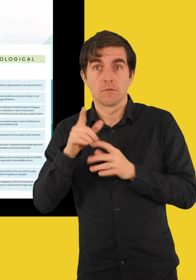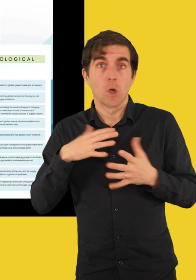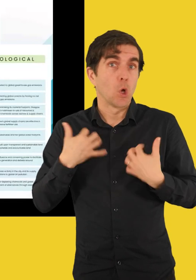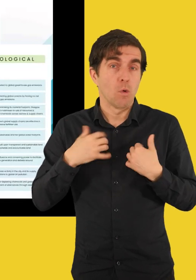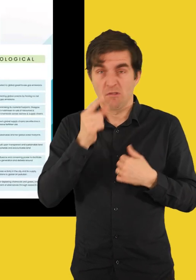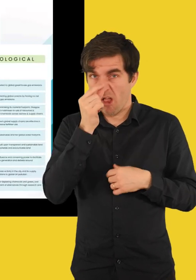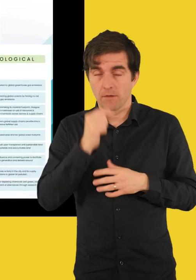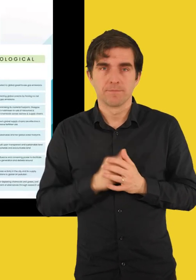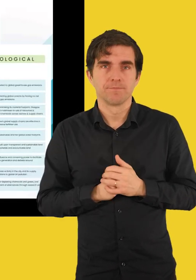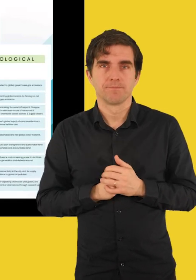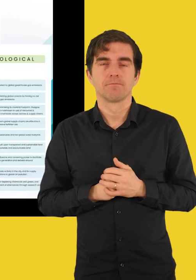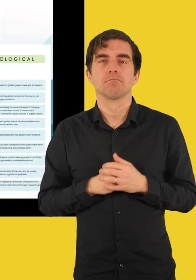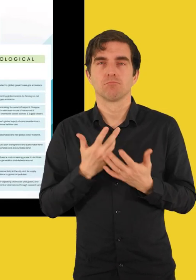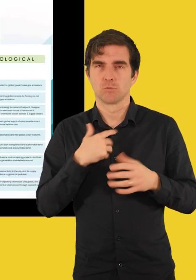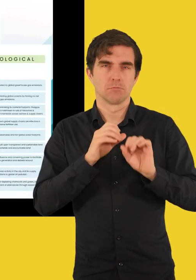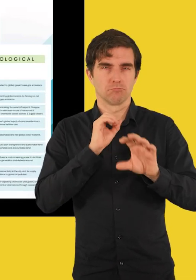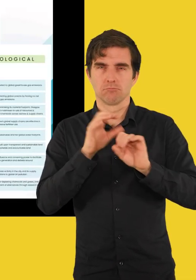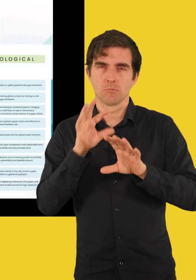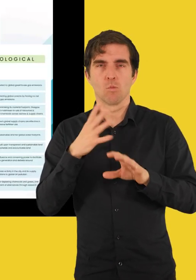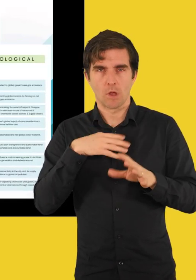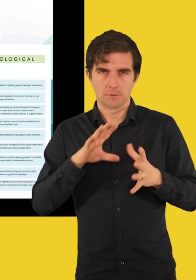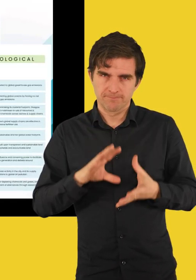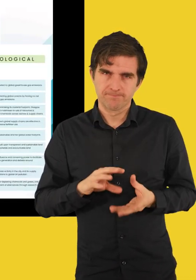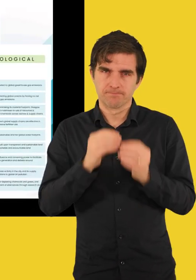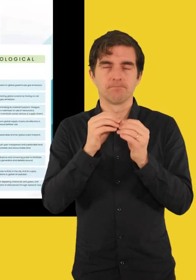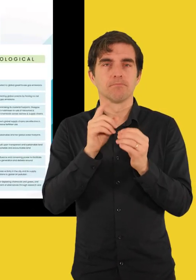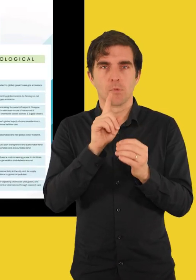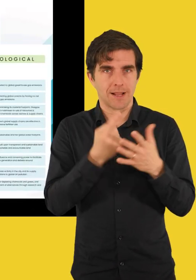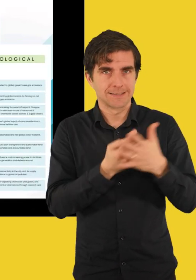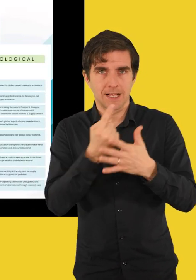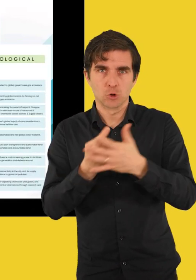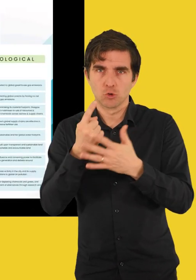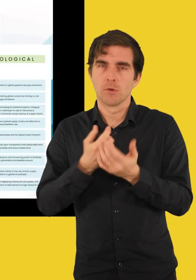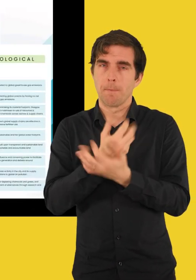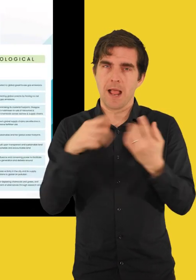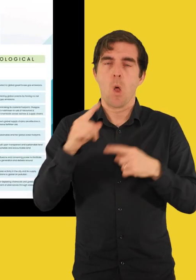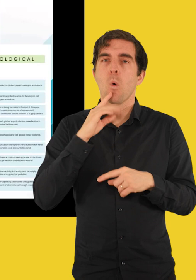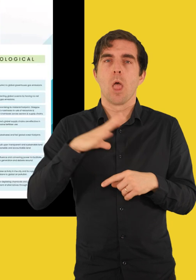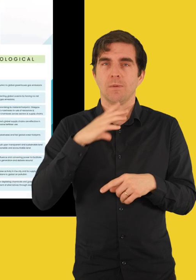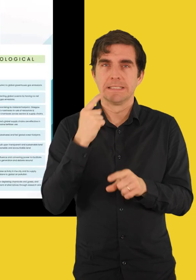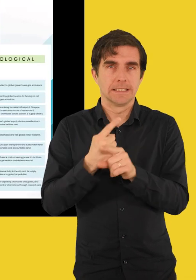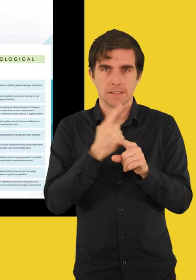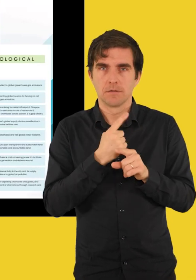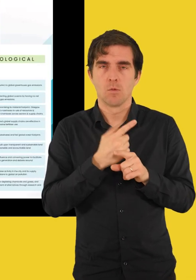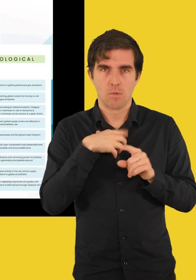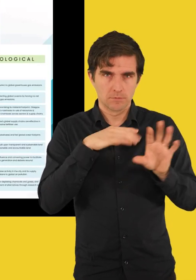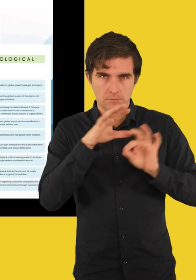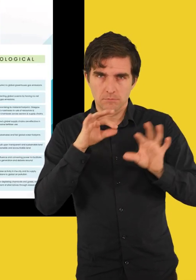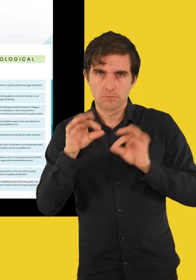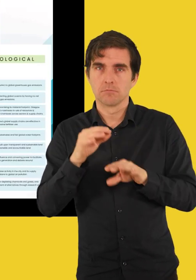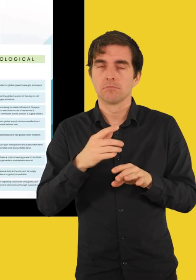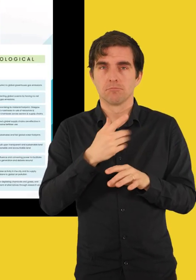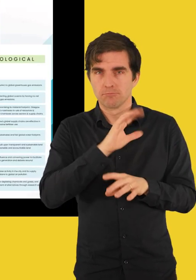later if it's of interest. So one of the things that we're doing is developing indicators. So as many of you have pointed out already, that